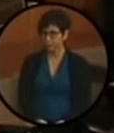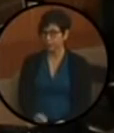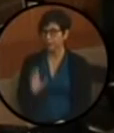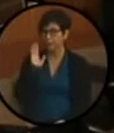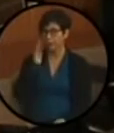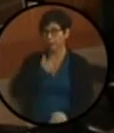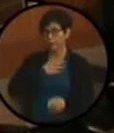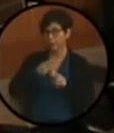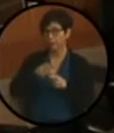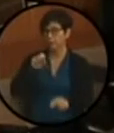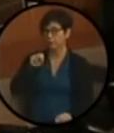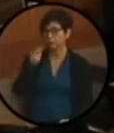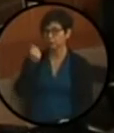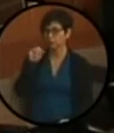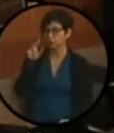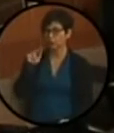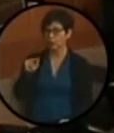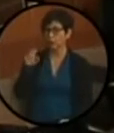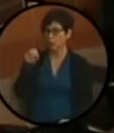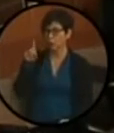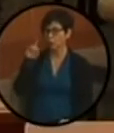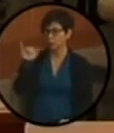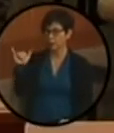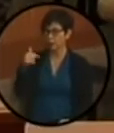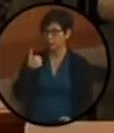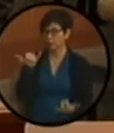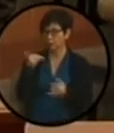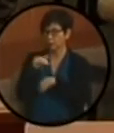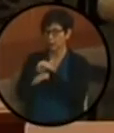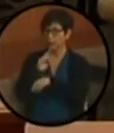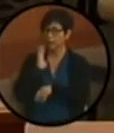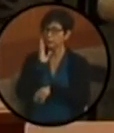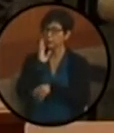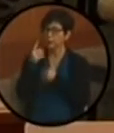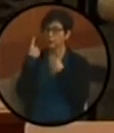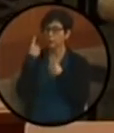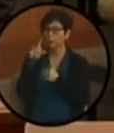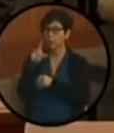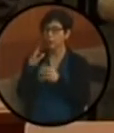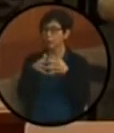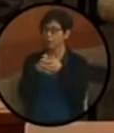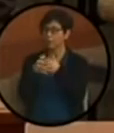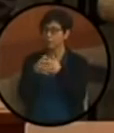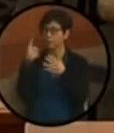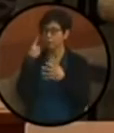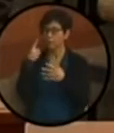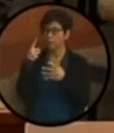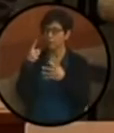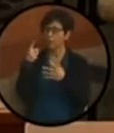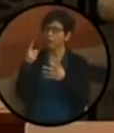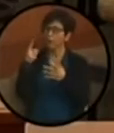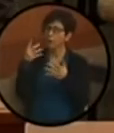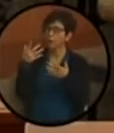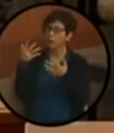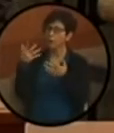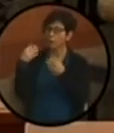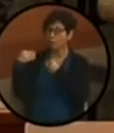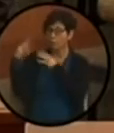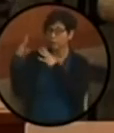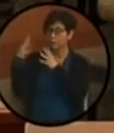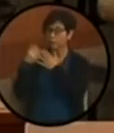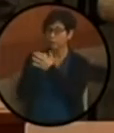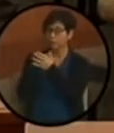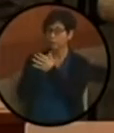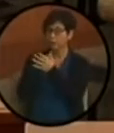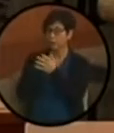Hi, my name's Sean O'Day. Tonight I'm speaking for Americans for Forfeiture Reform, a nonprofit research and advocacy organization.